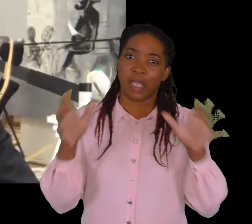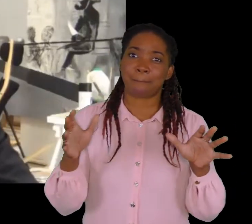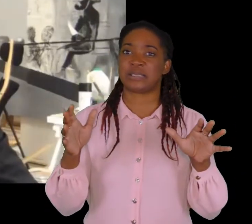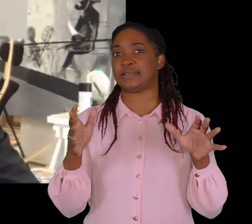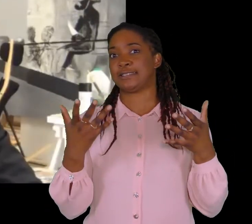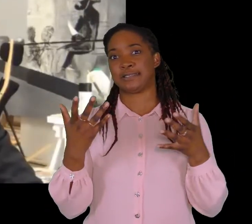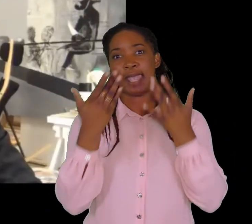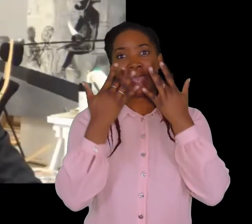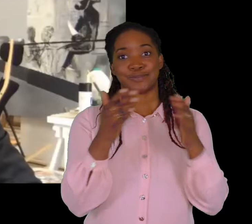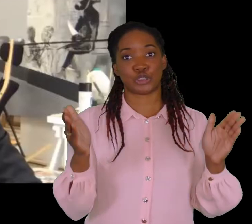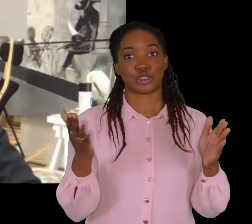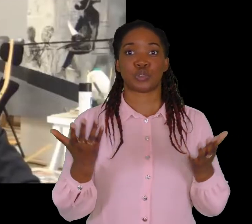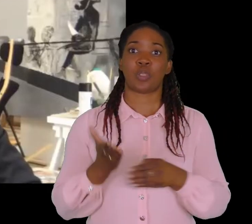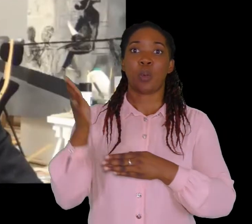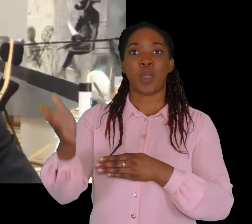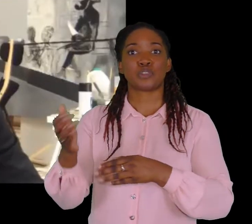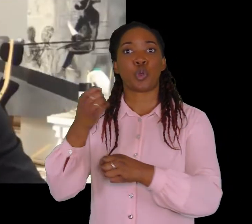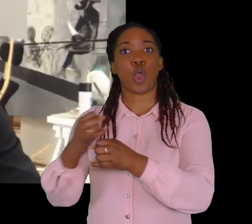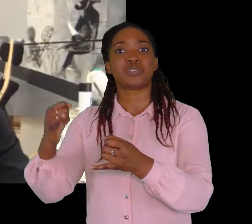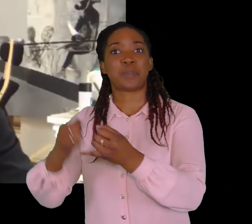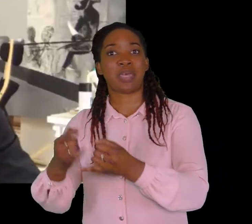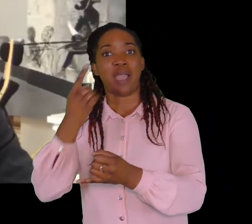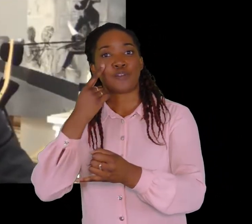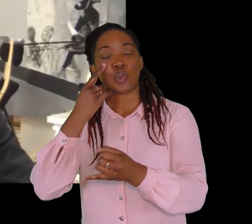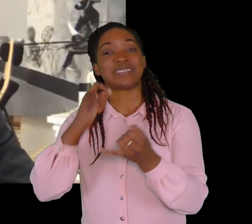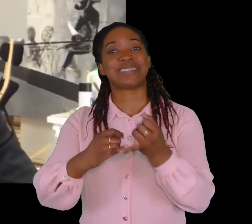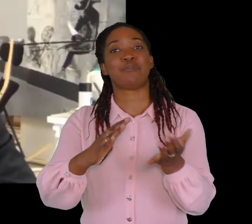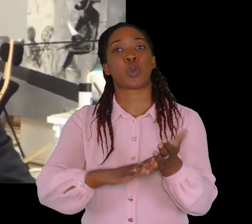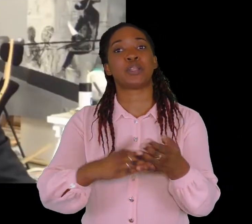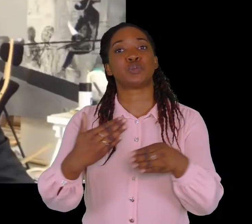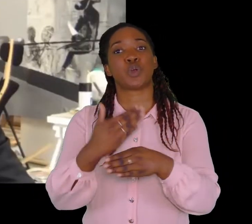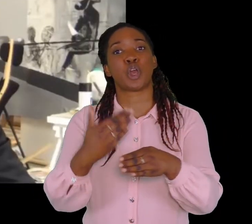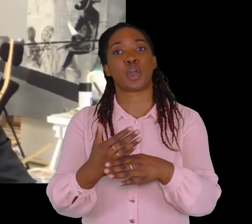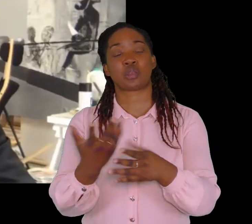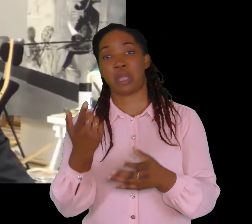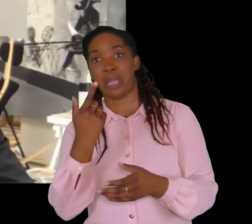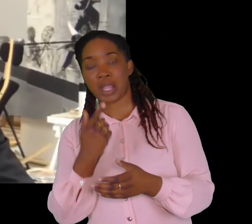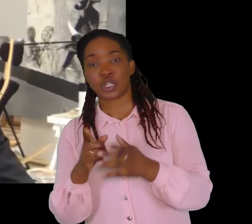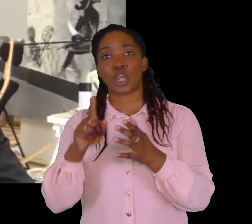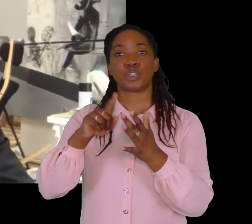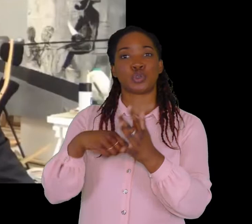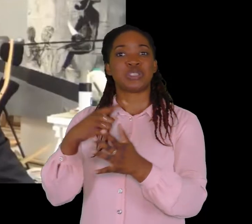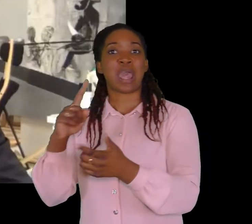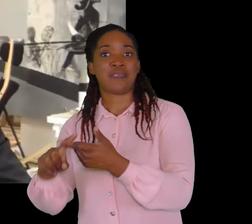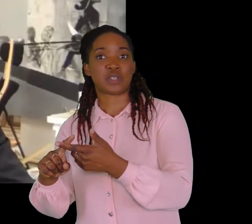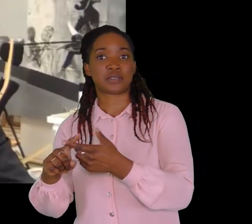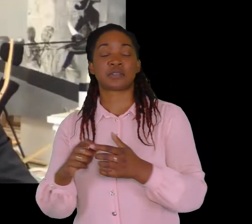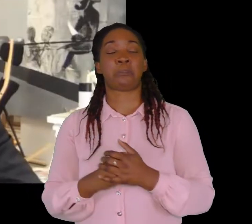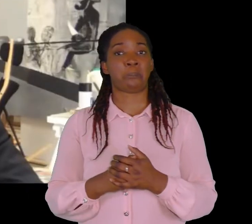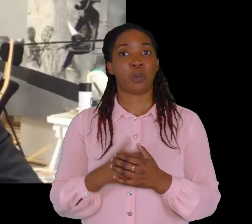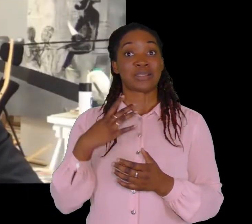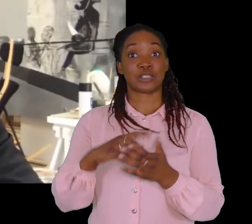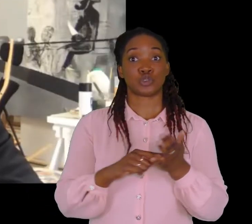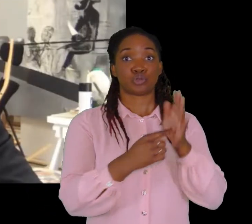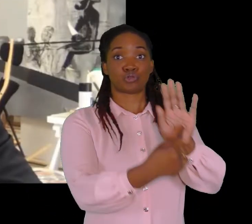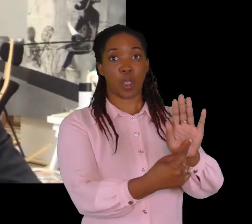see Steve McQueen's work and Georgina Evans, we needed to present that we had a curator, and that was me. So